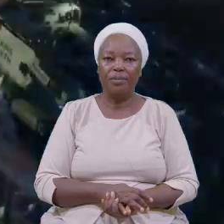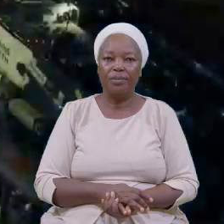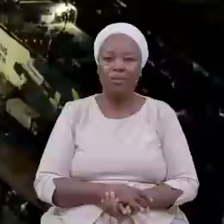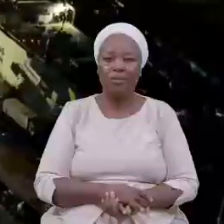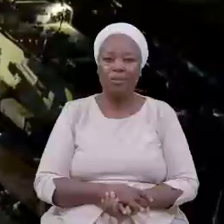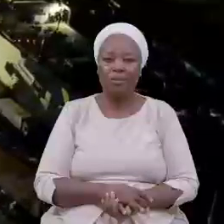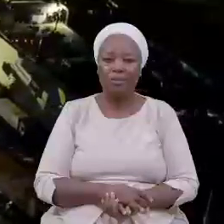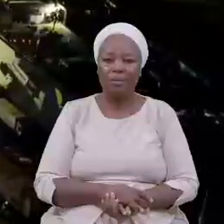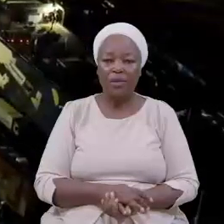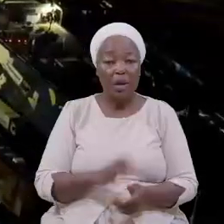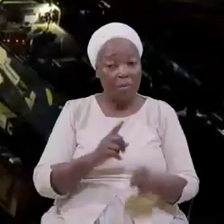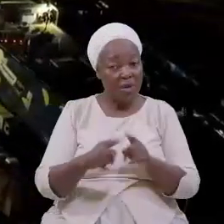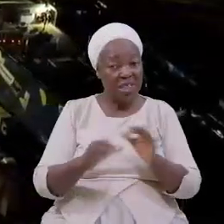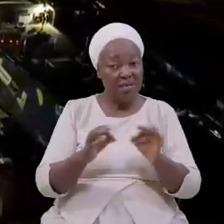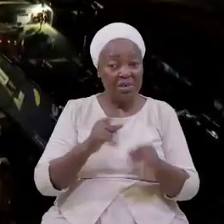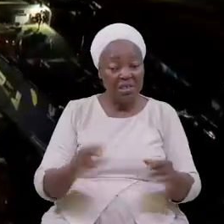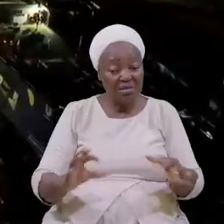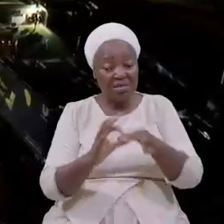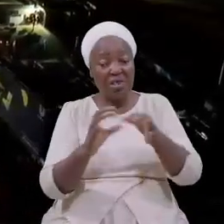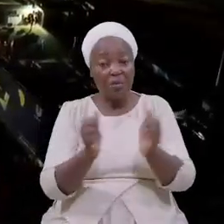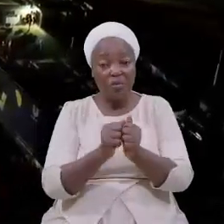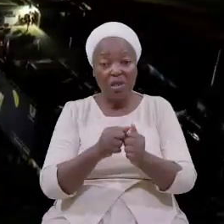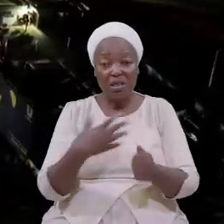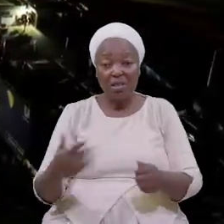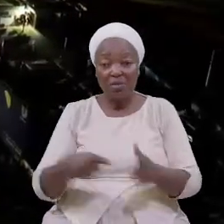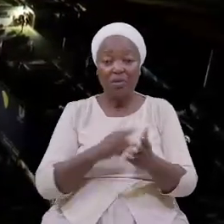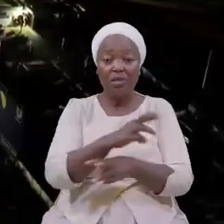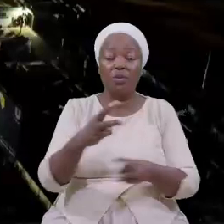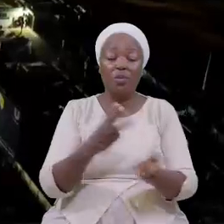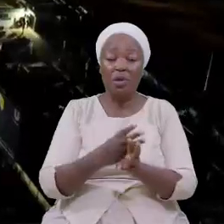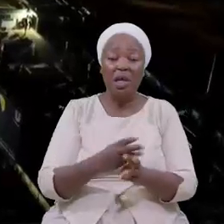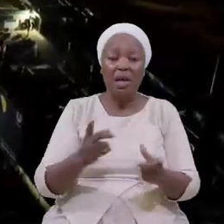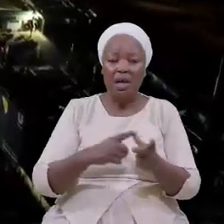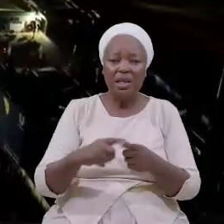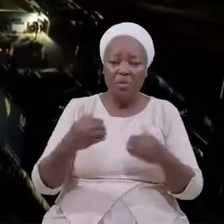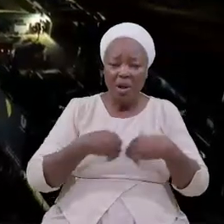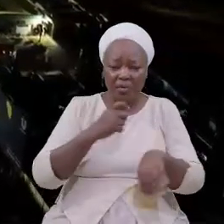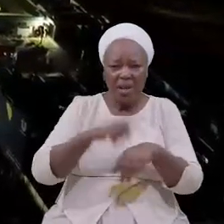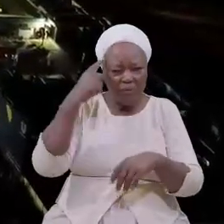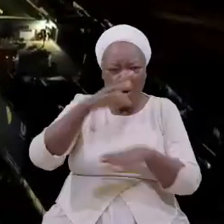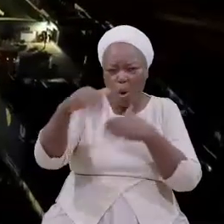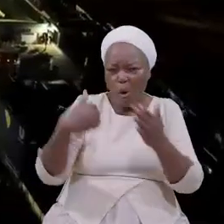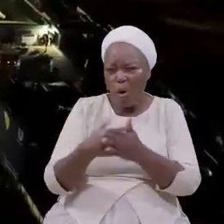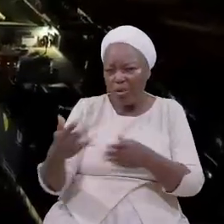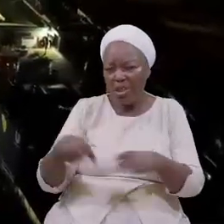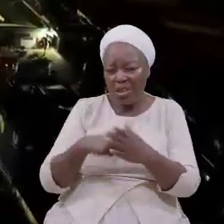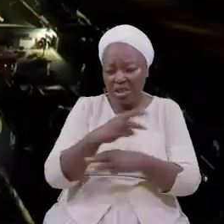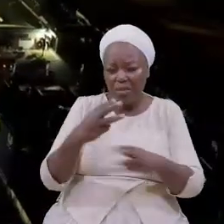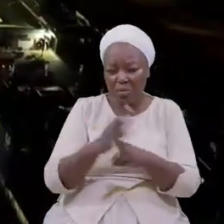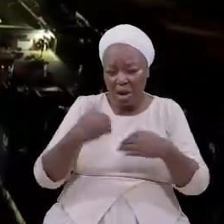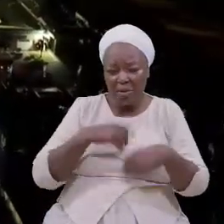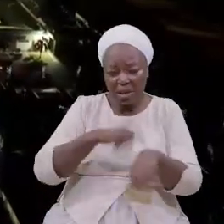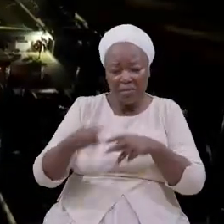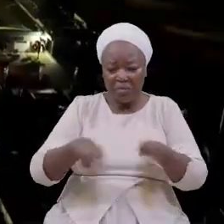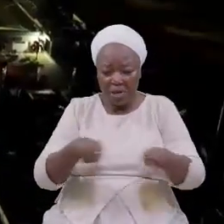But if you become entangled with the affairs of this world, you have time for everything in this world. You have time for funeral,